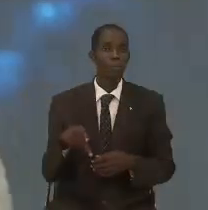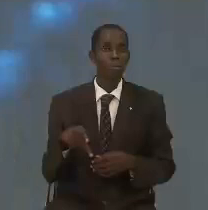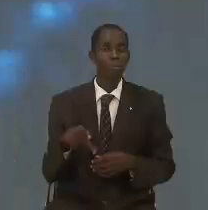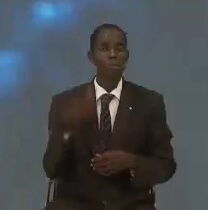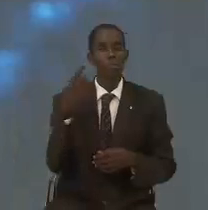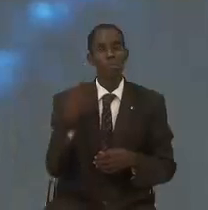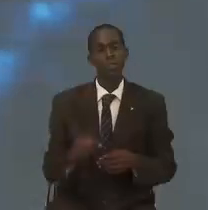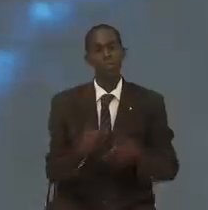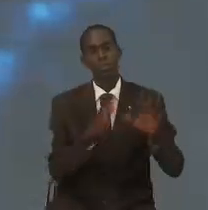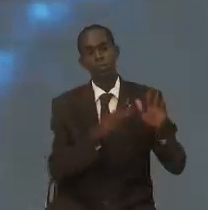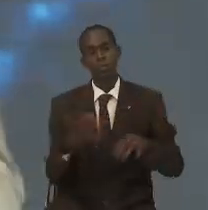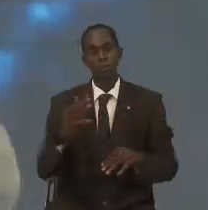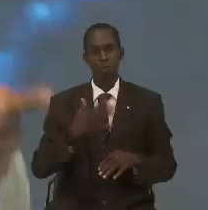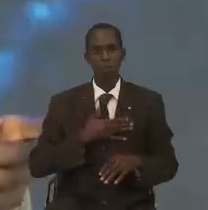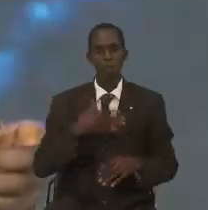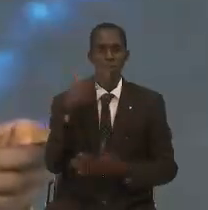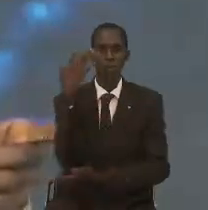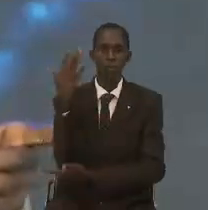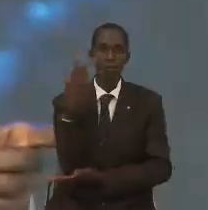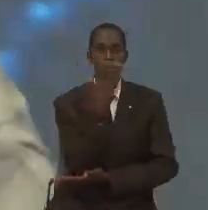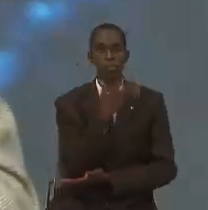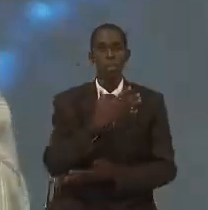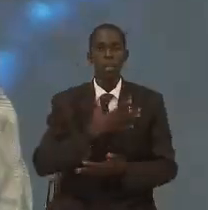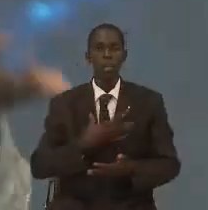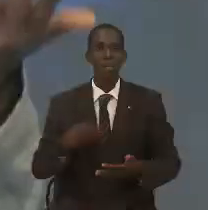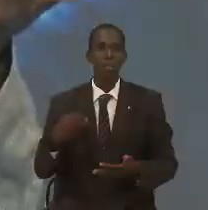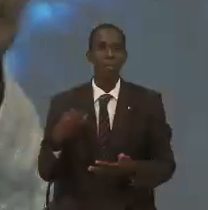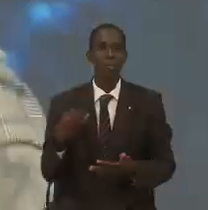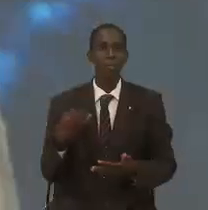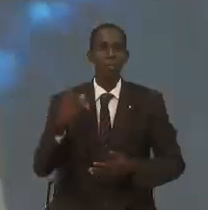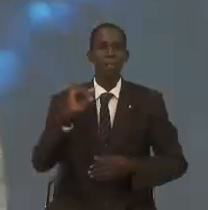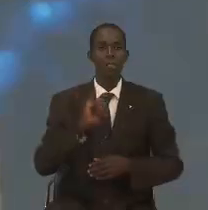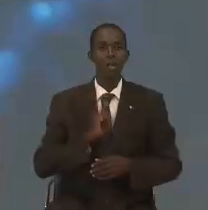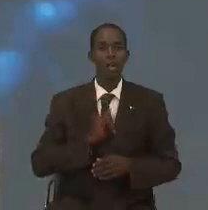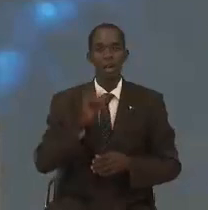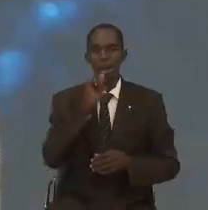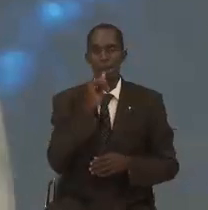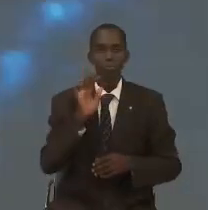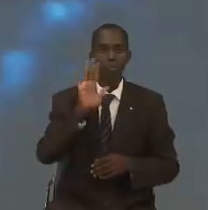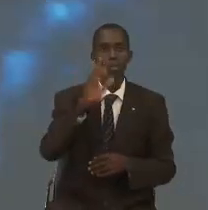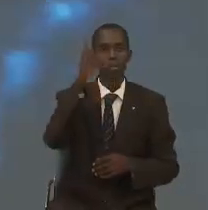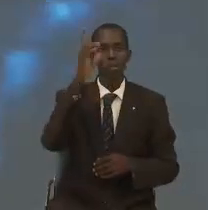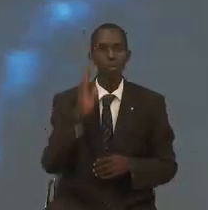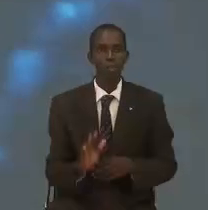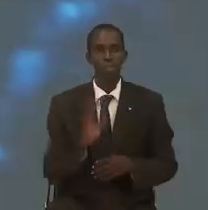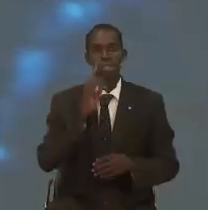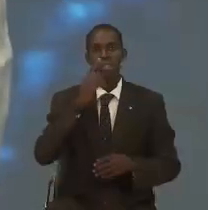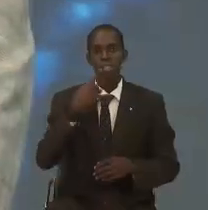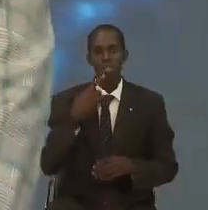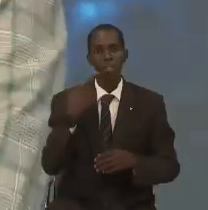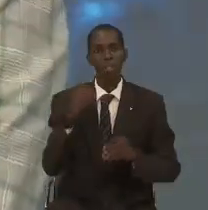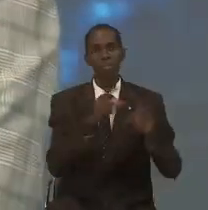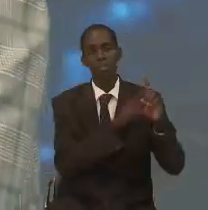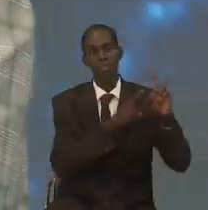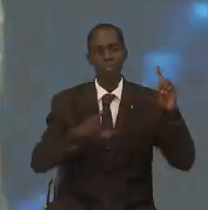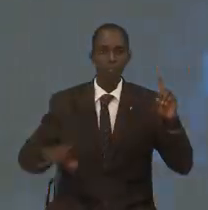of my pasture. Amen. And I am your God, says the